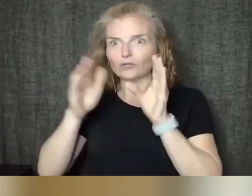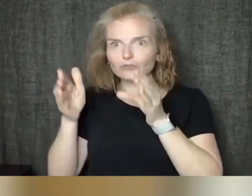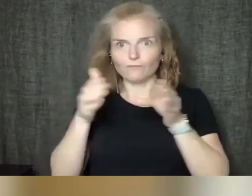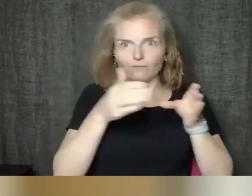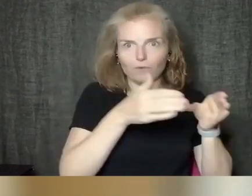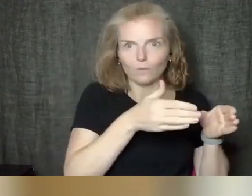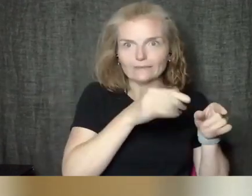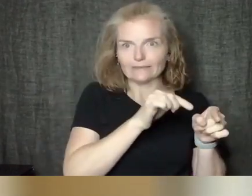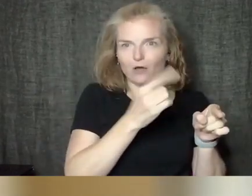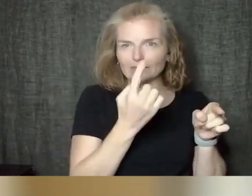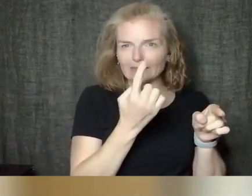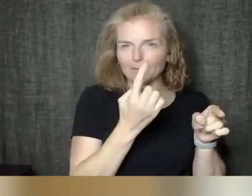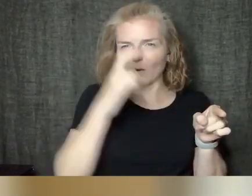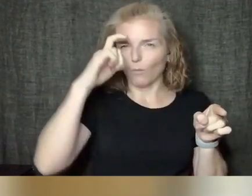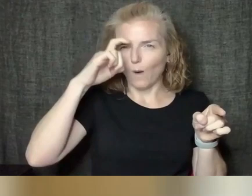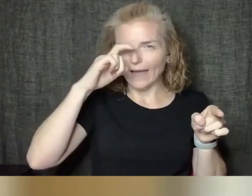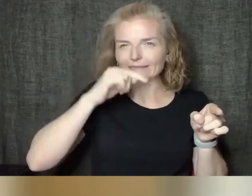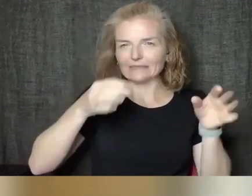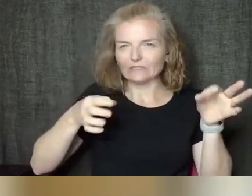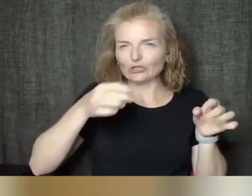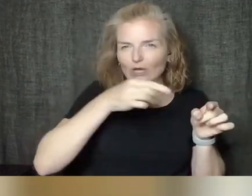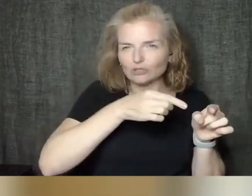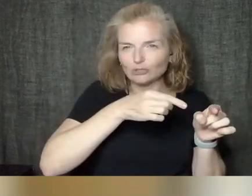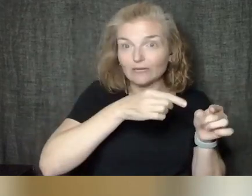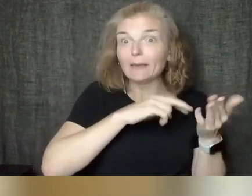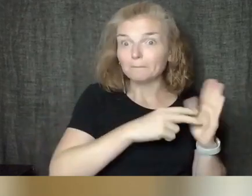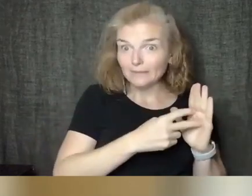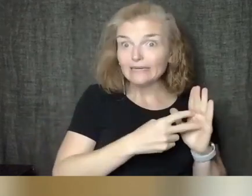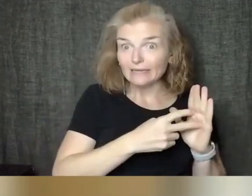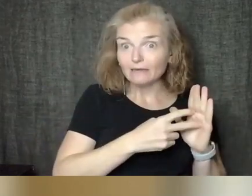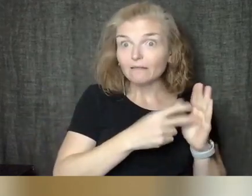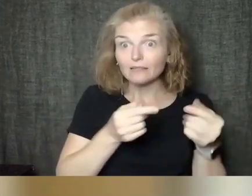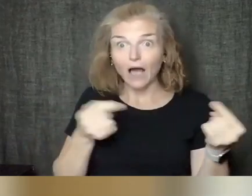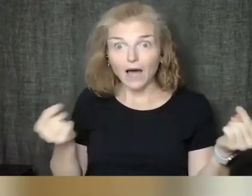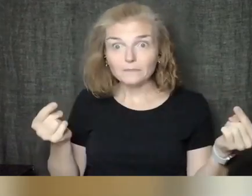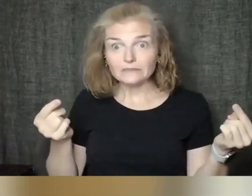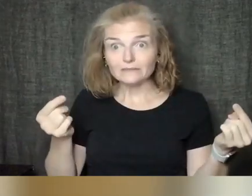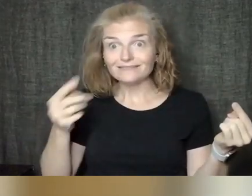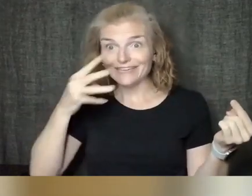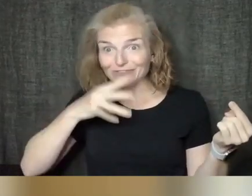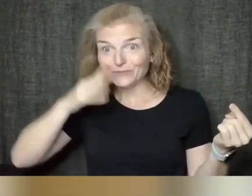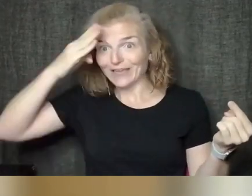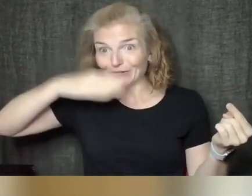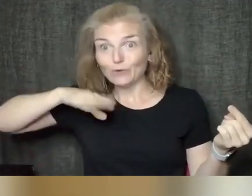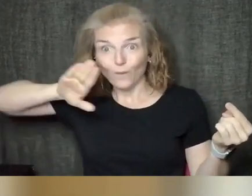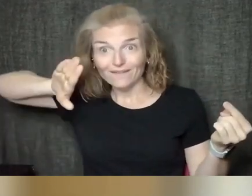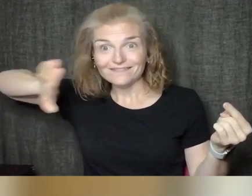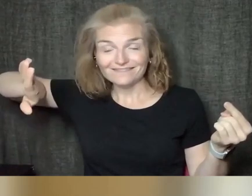something wisely, which also means not giving attention to something if our attention is going to